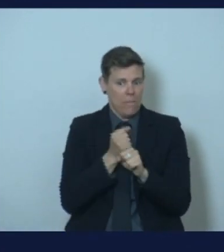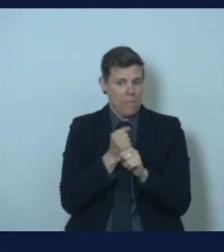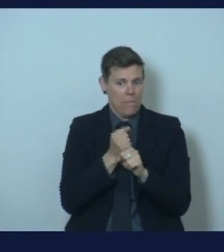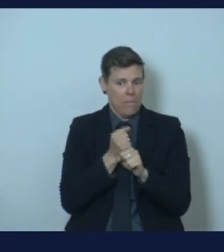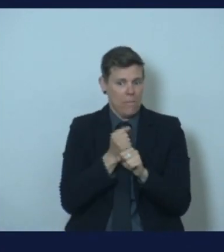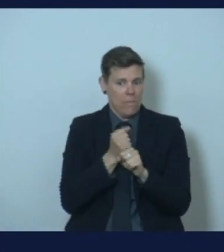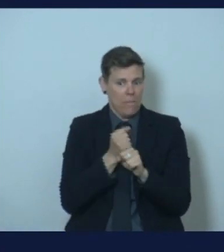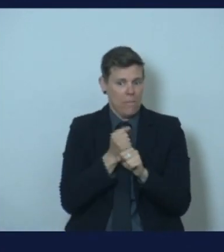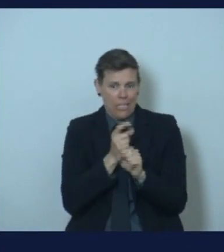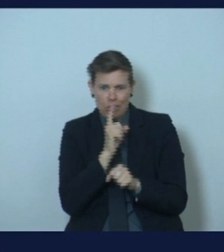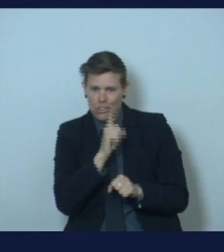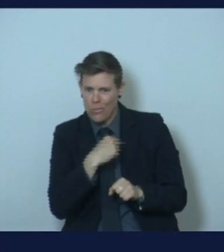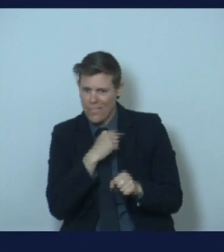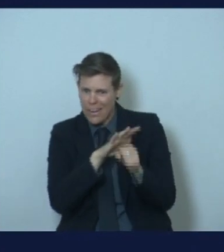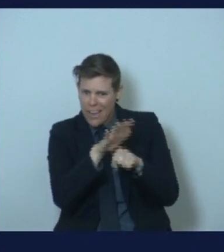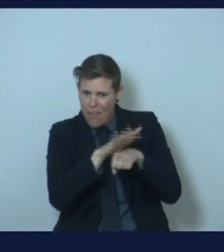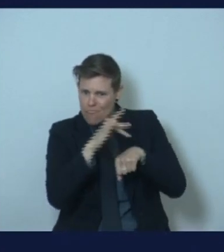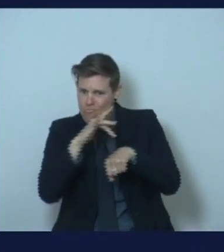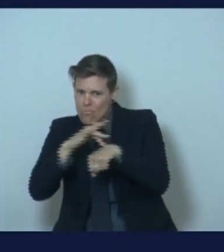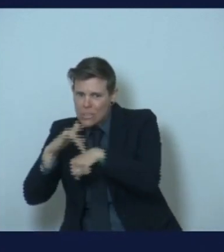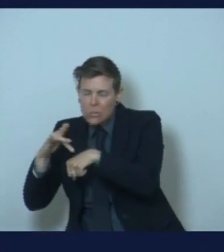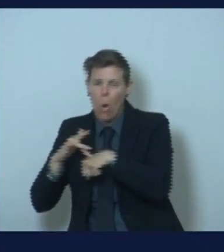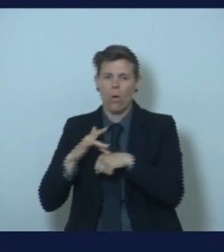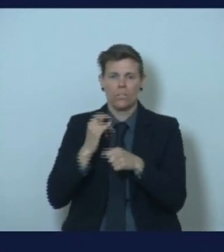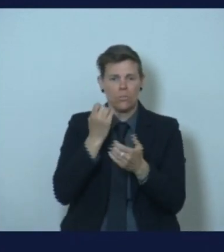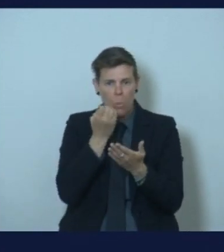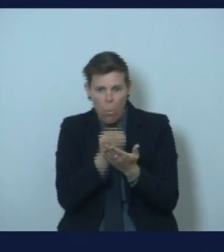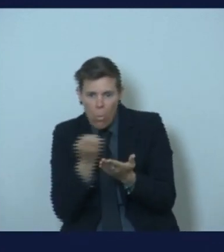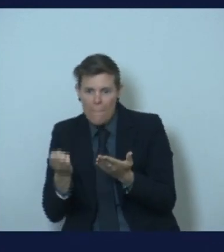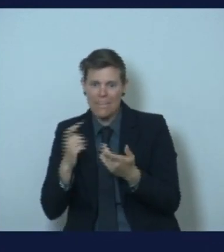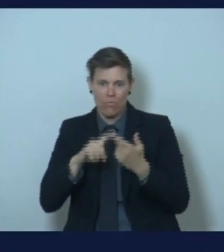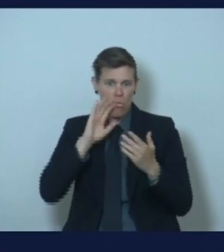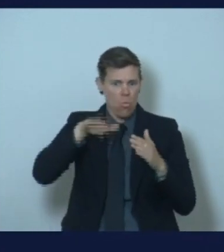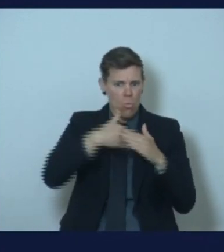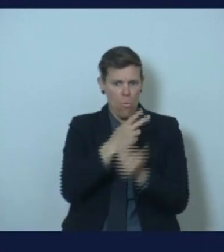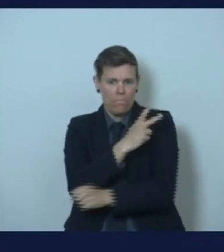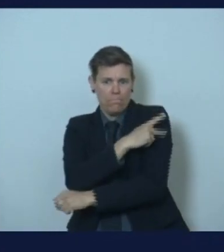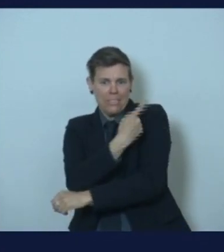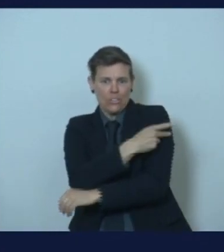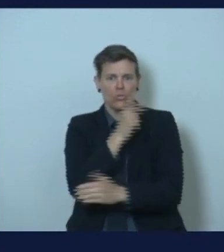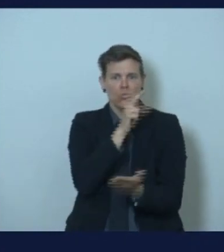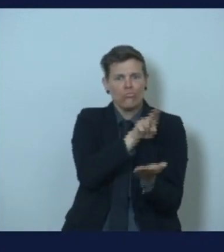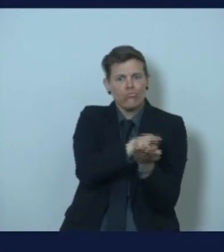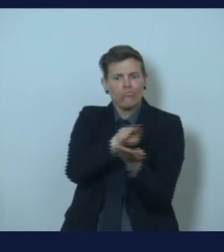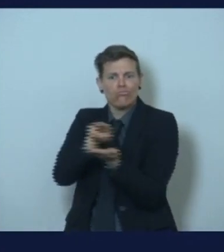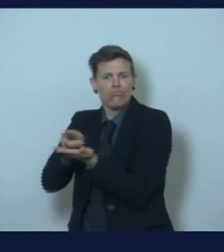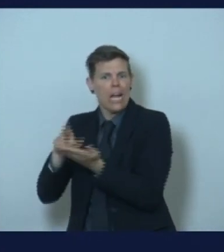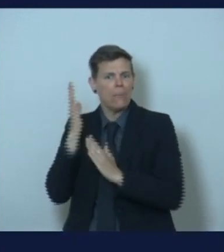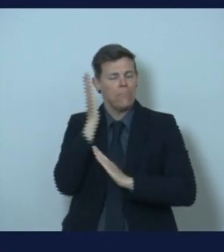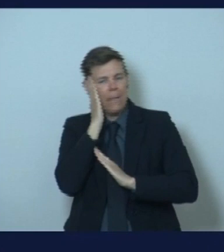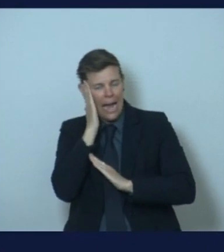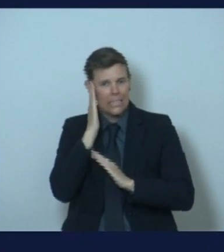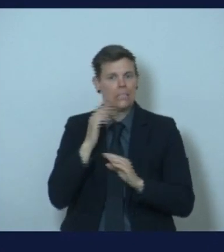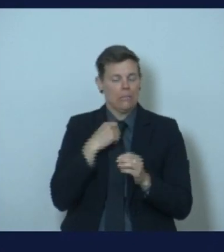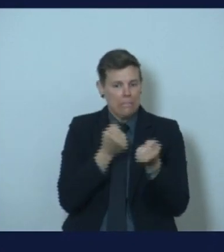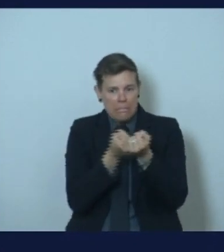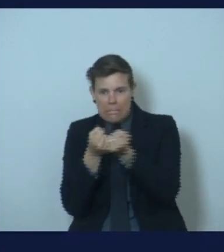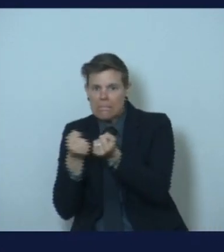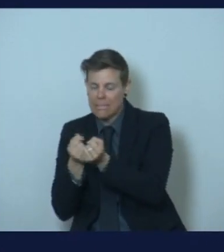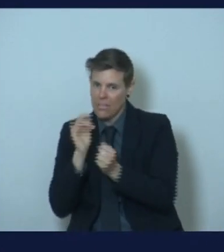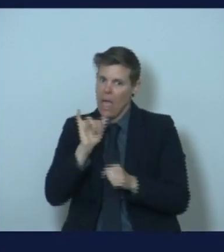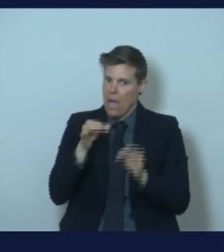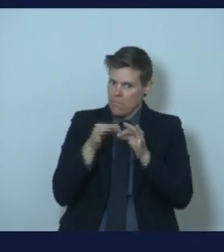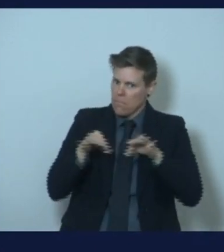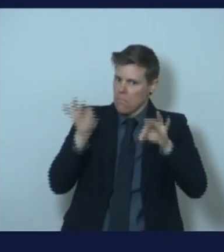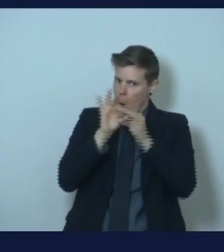care of all patients and COVID-19 patients. That's a very critical aspect for us to be